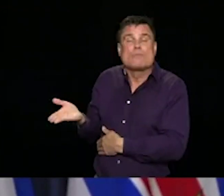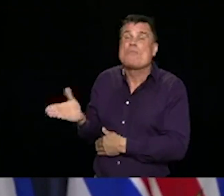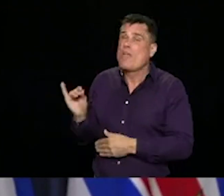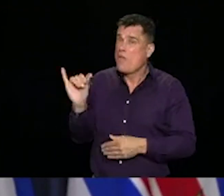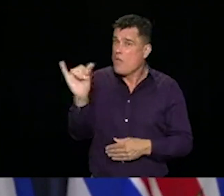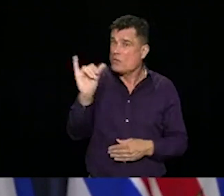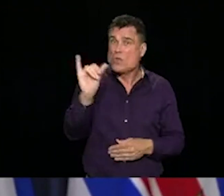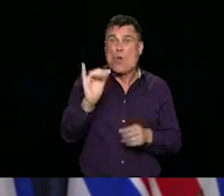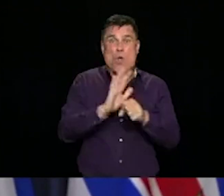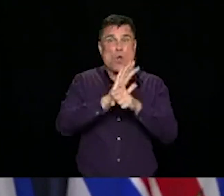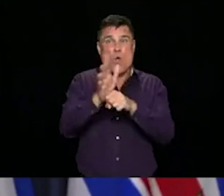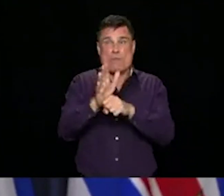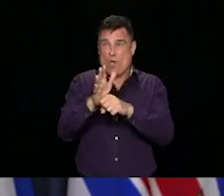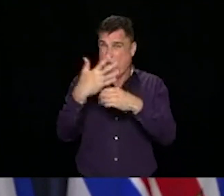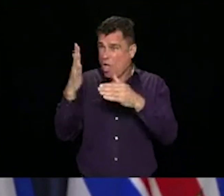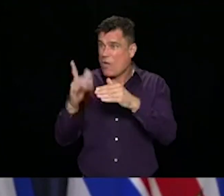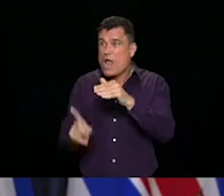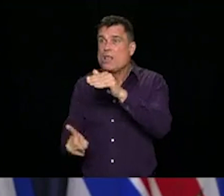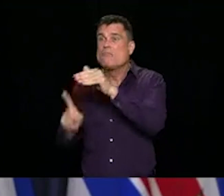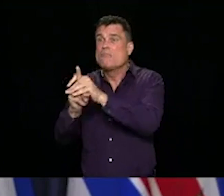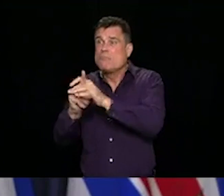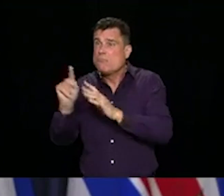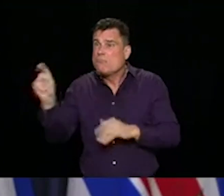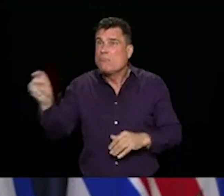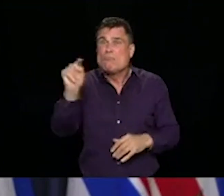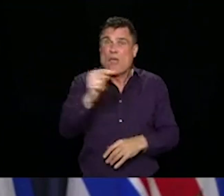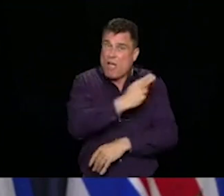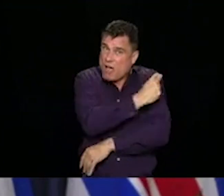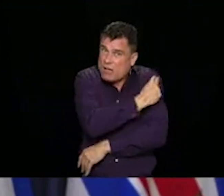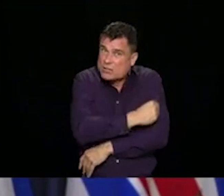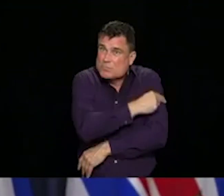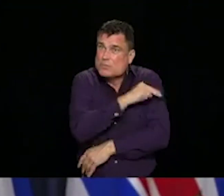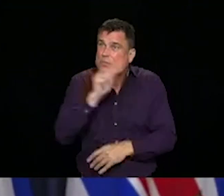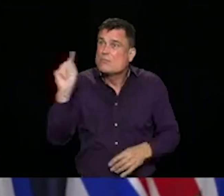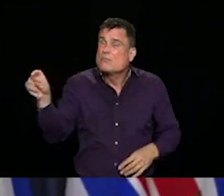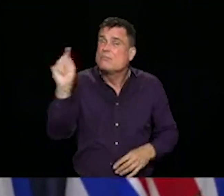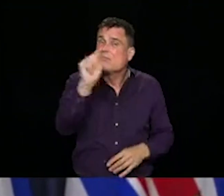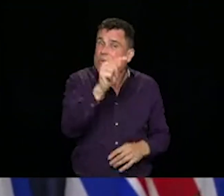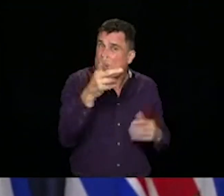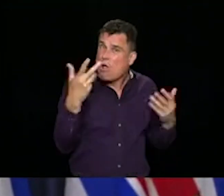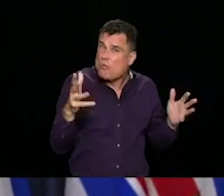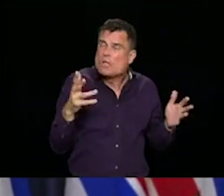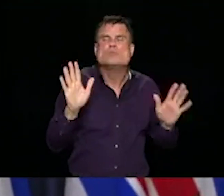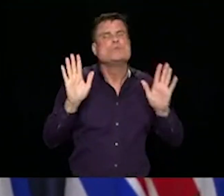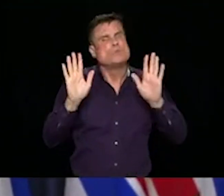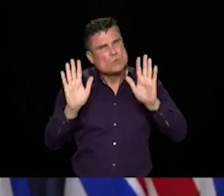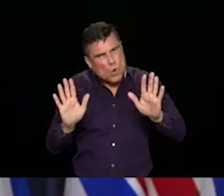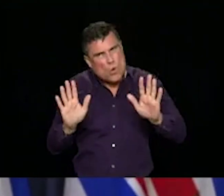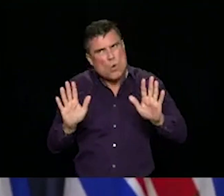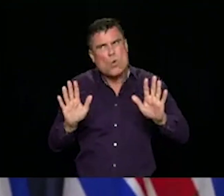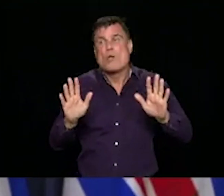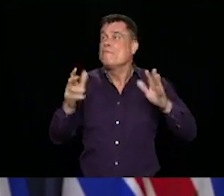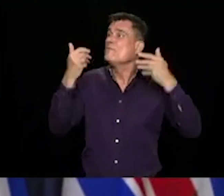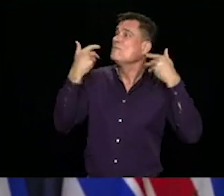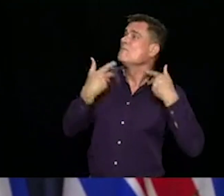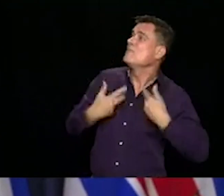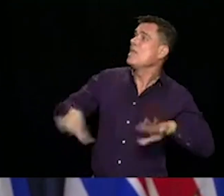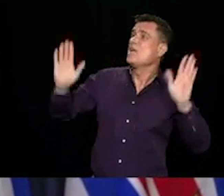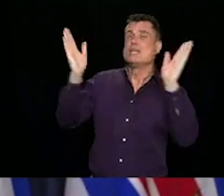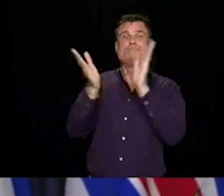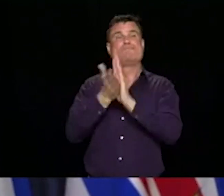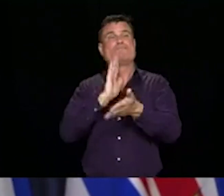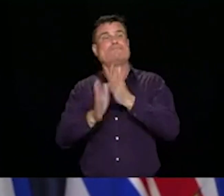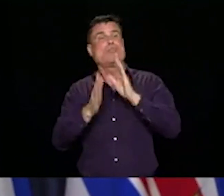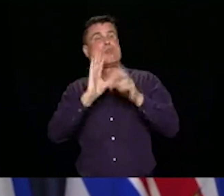acute care. And the key right now is to ensure that we continue to flatten the curve. And so part of,